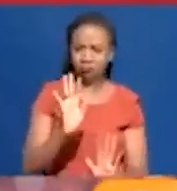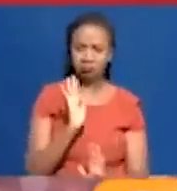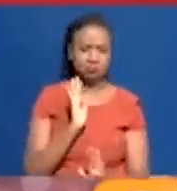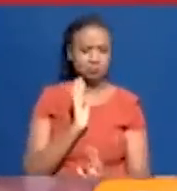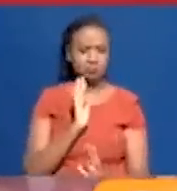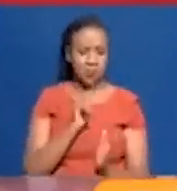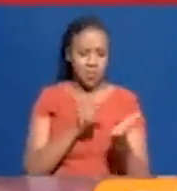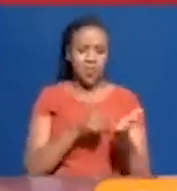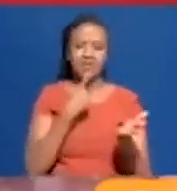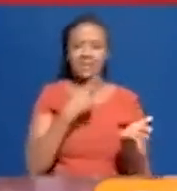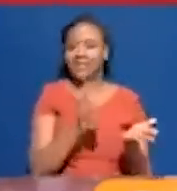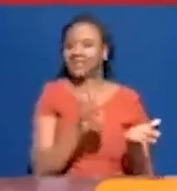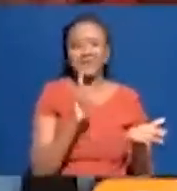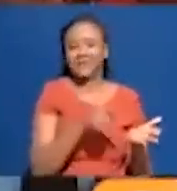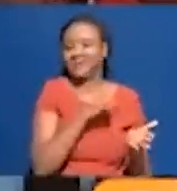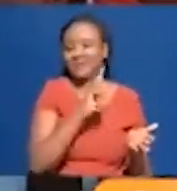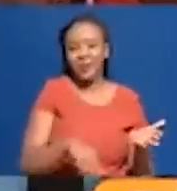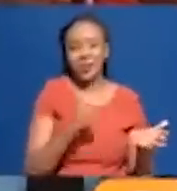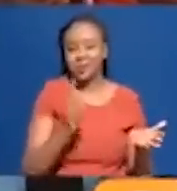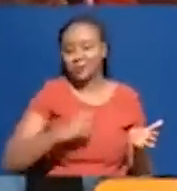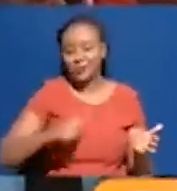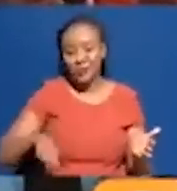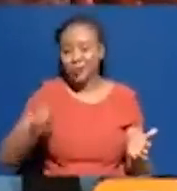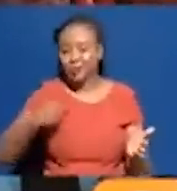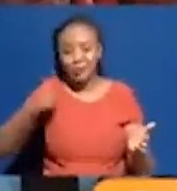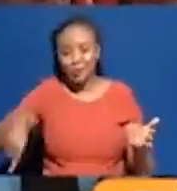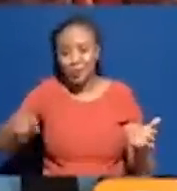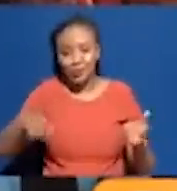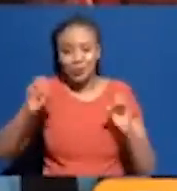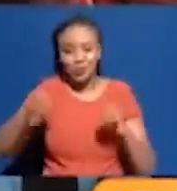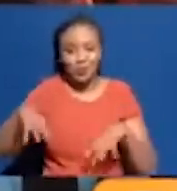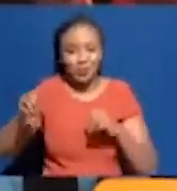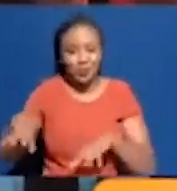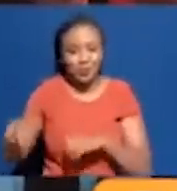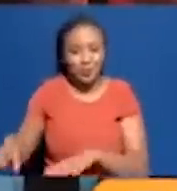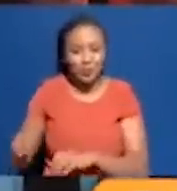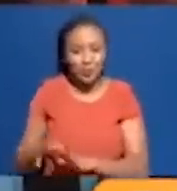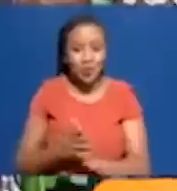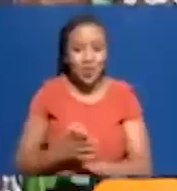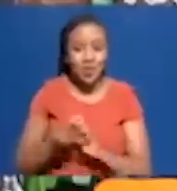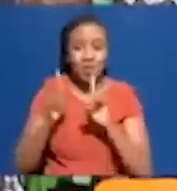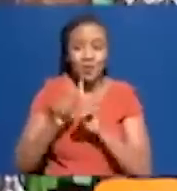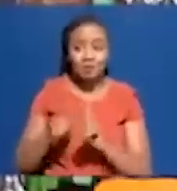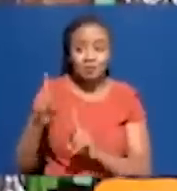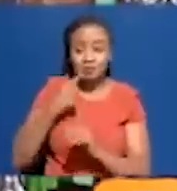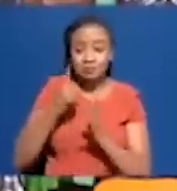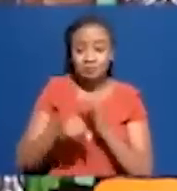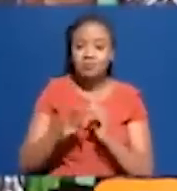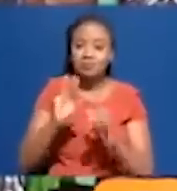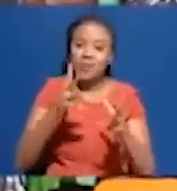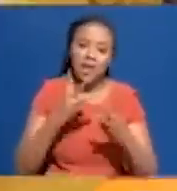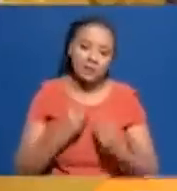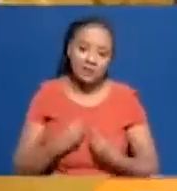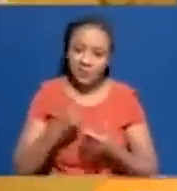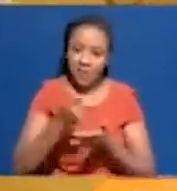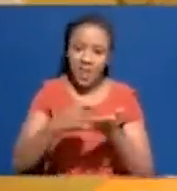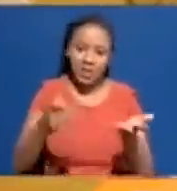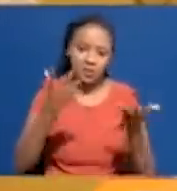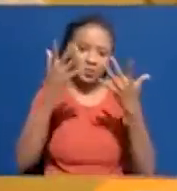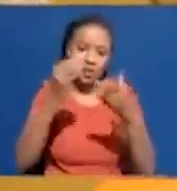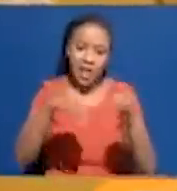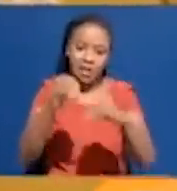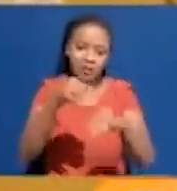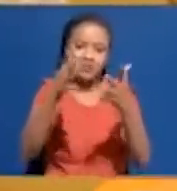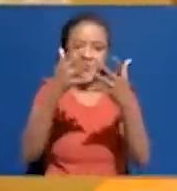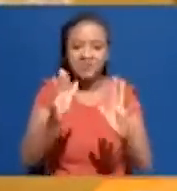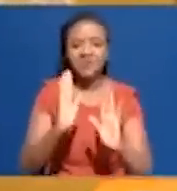Zote zinaambiwa invalid, invalid. Wetangula told the opposition to accept that the elections are over and allow the government to